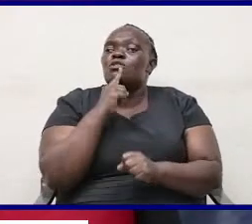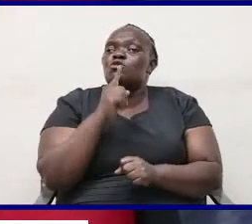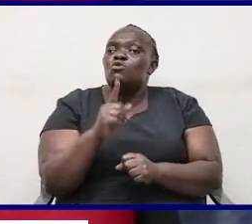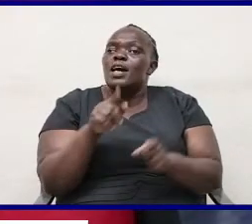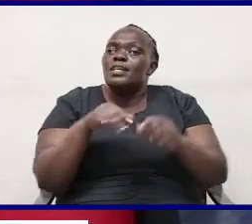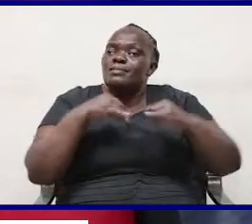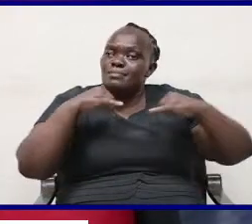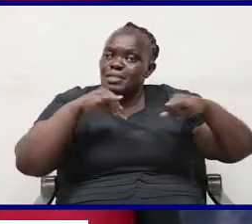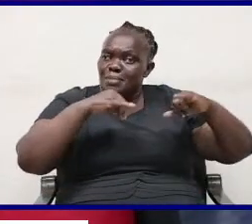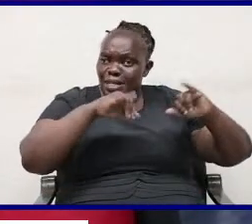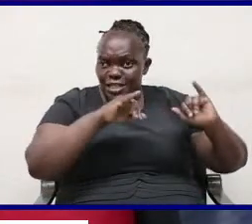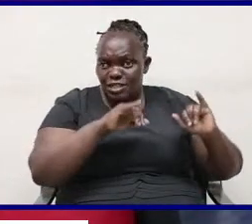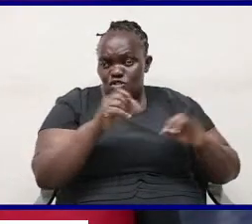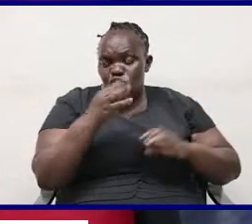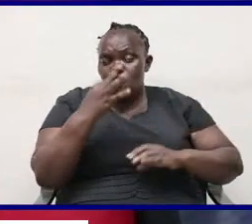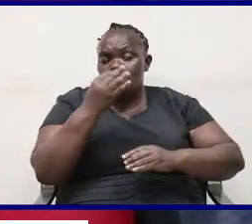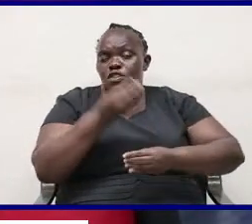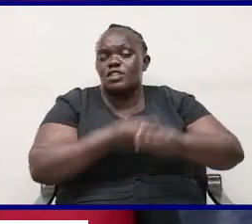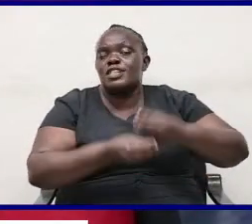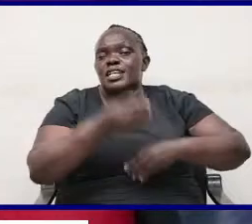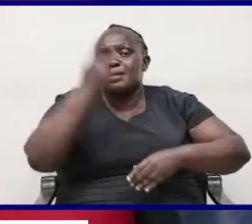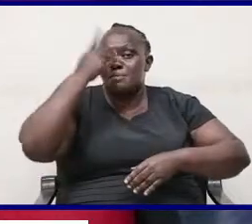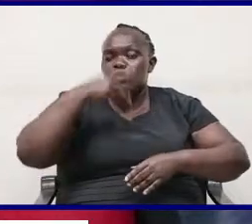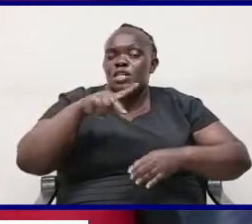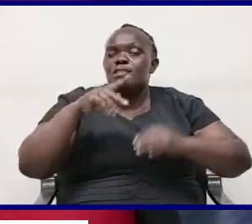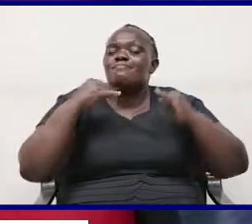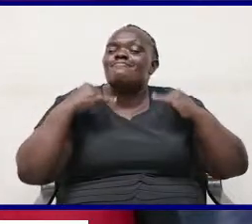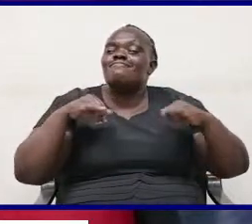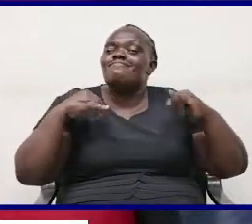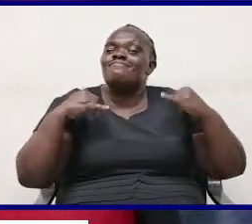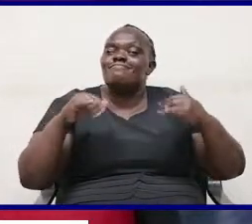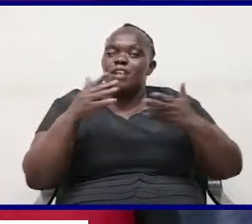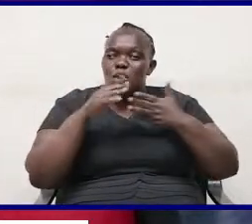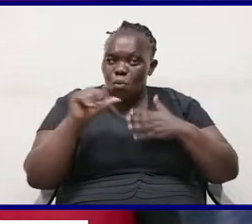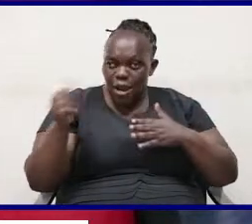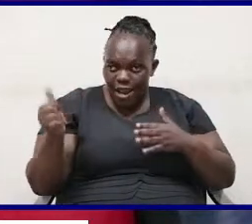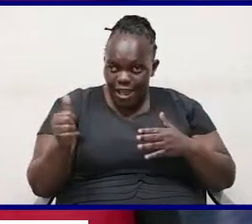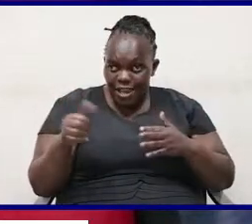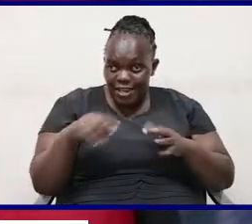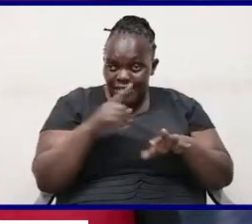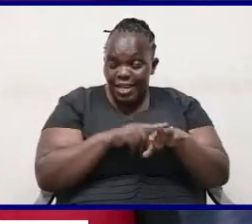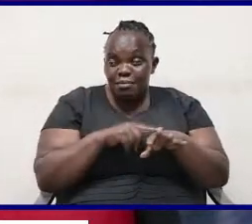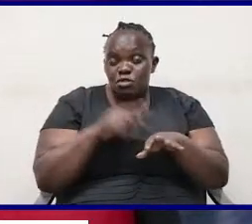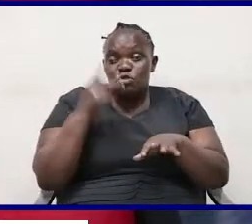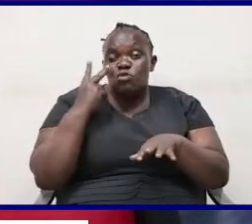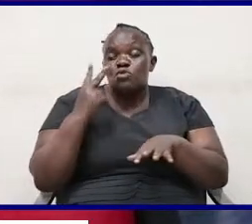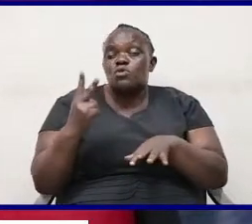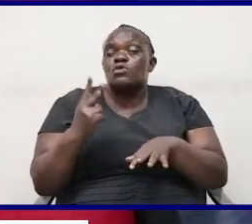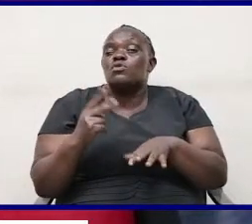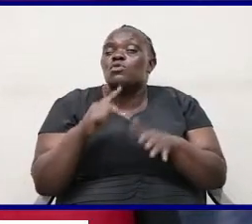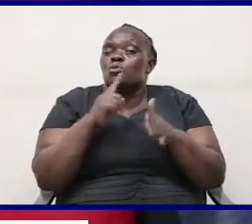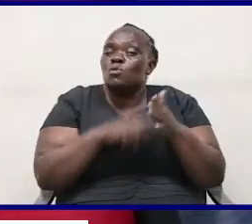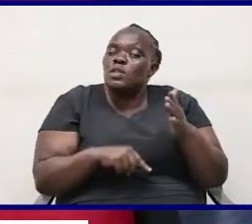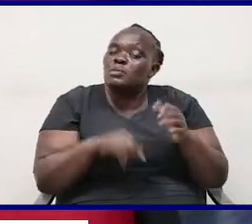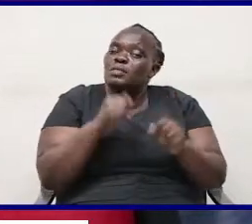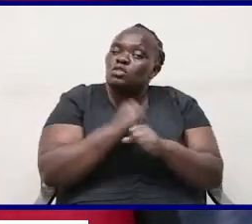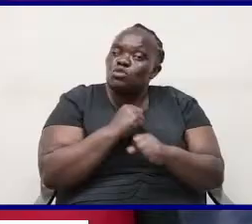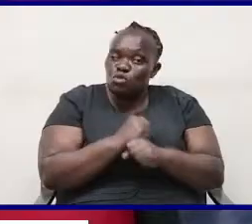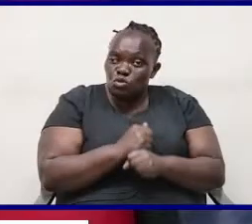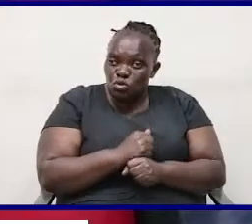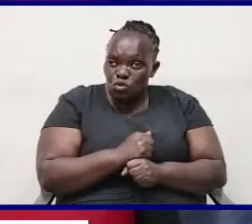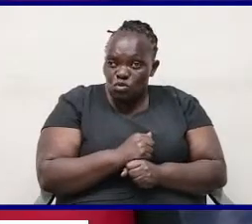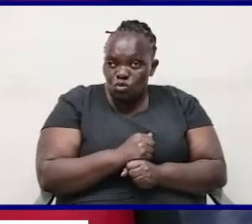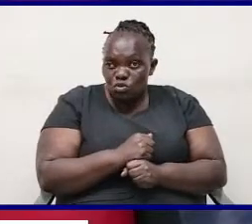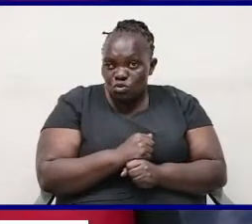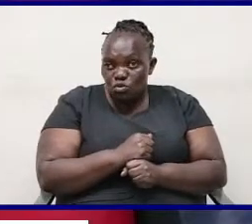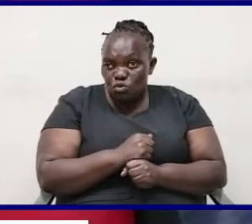the implementation of trade policies are actually impactful. So when you look at what I really do is